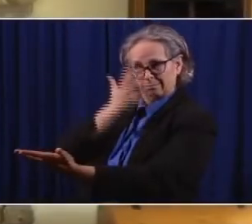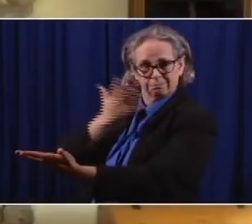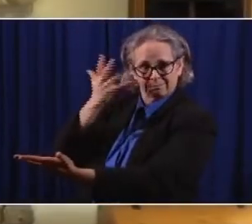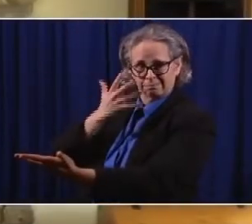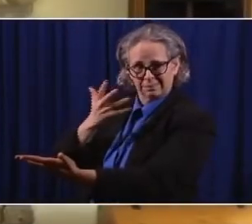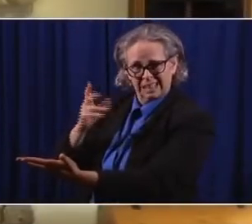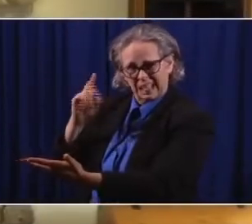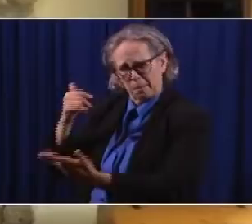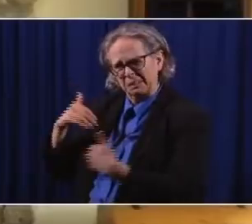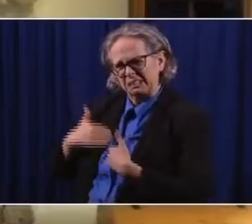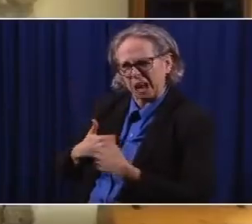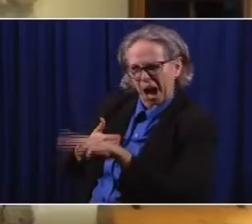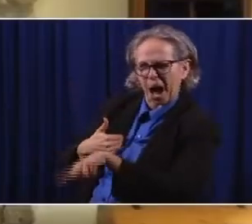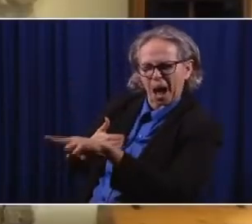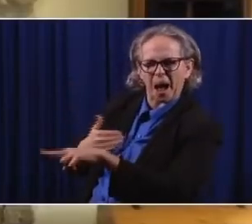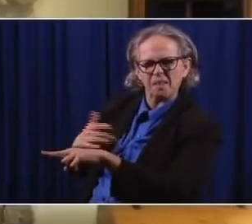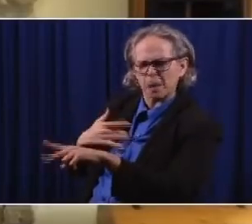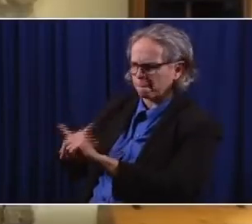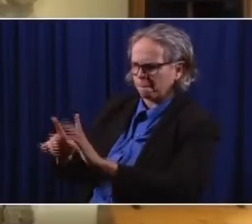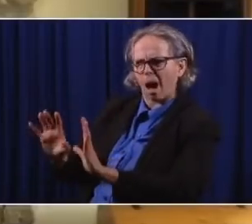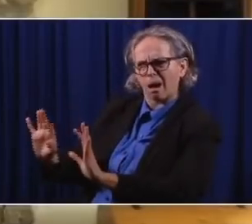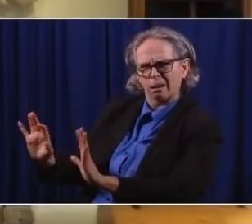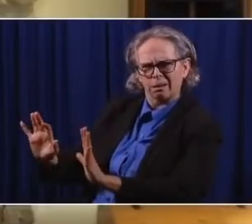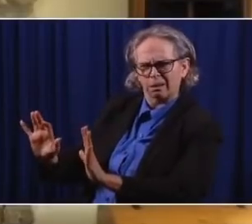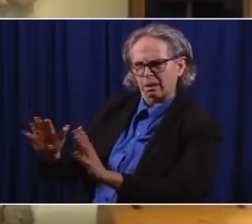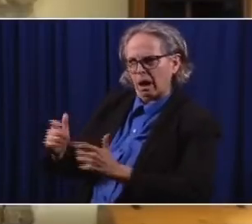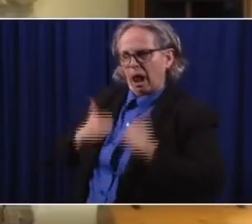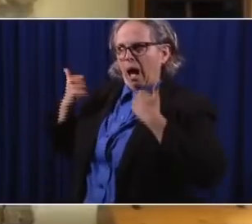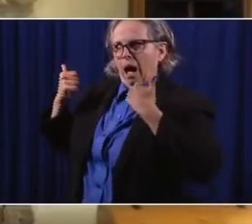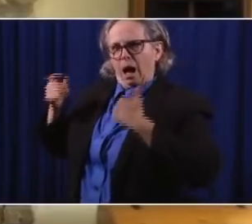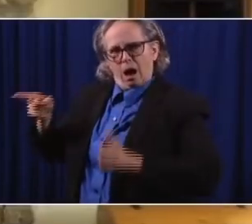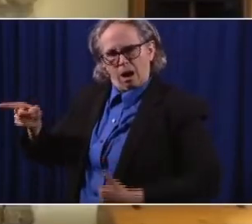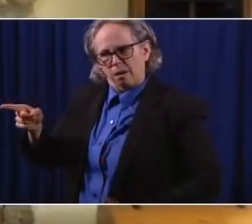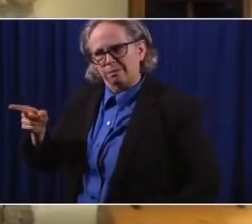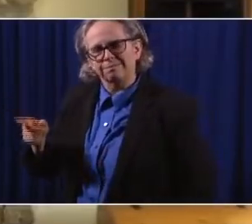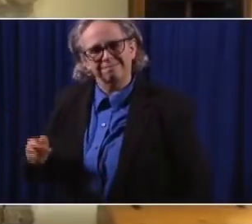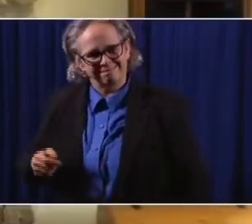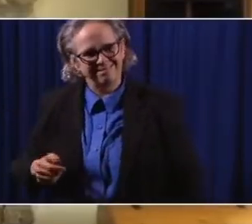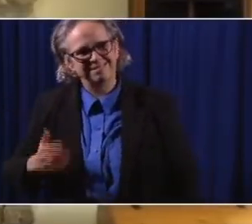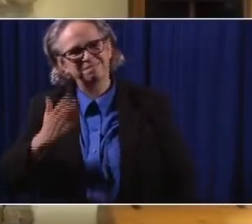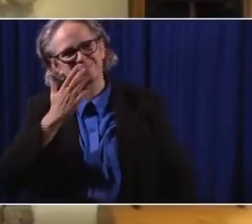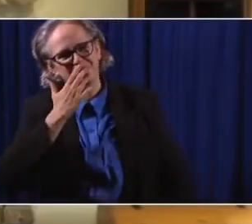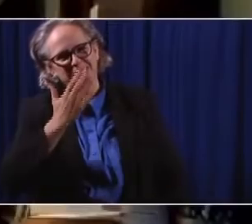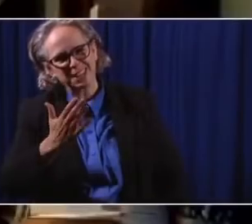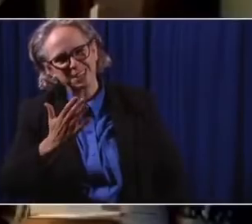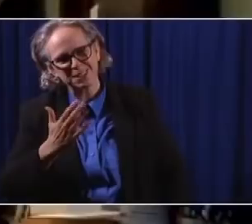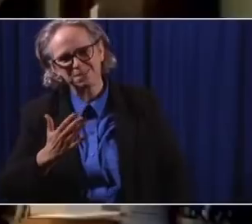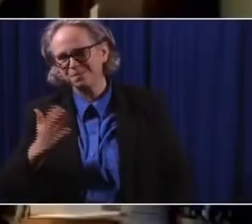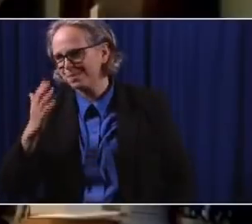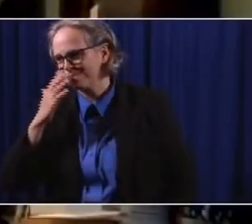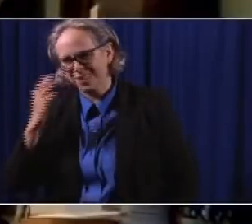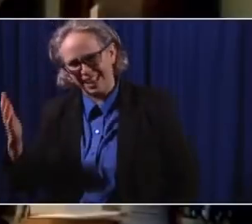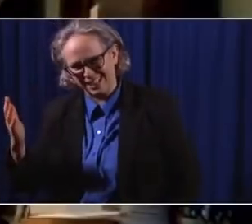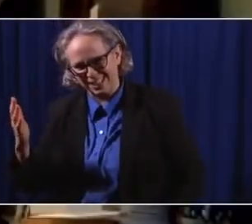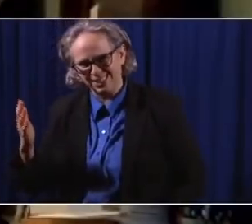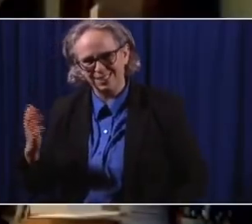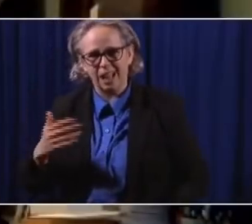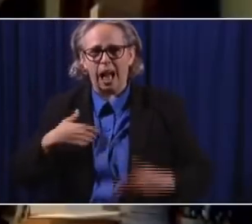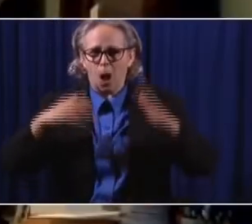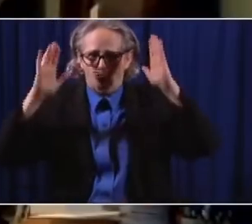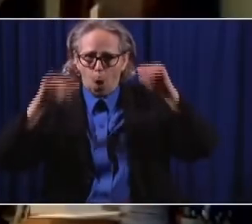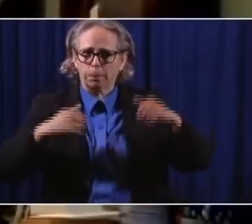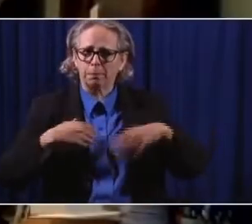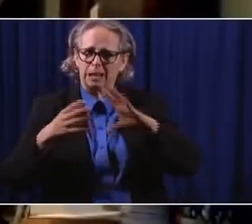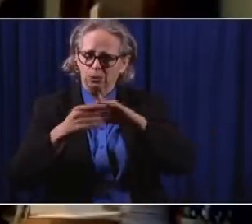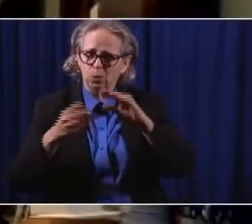but you look good. Thank you. Governor, thank you. Well, thank you, Governor. I sure hope it does save some lives, both in Ohio